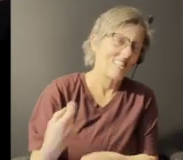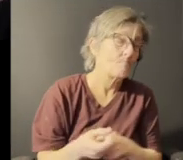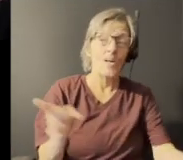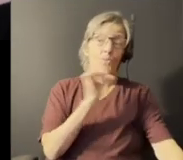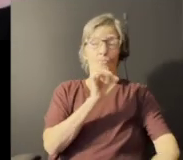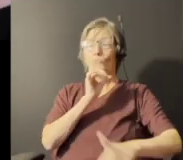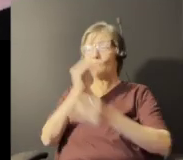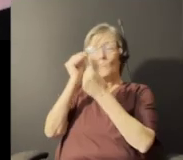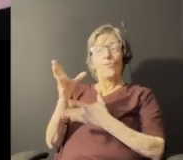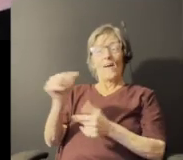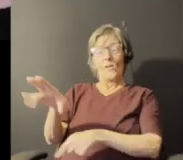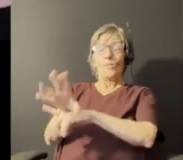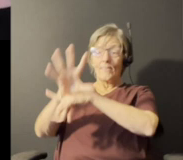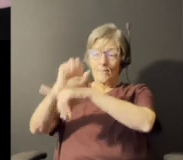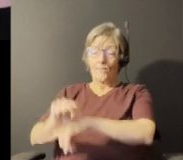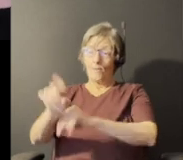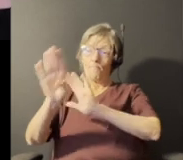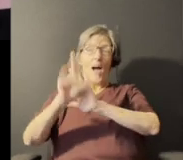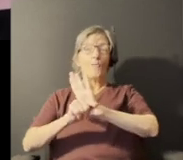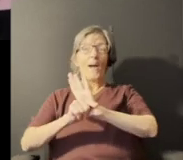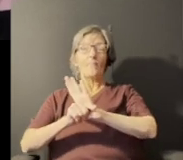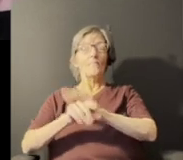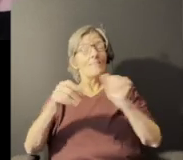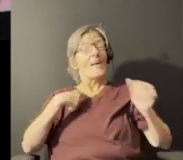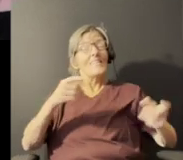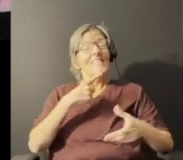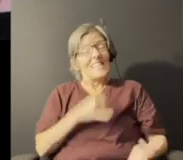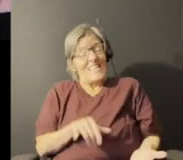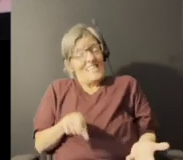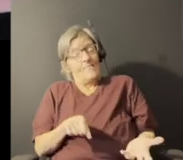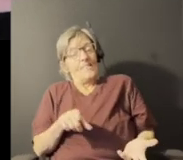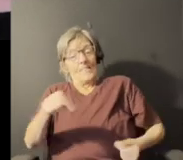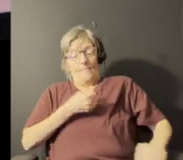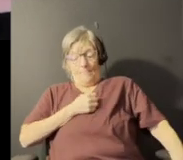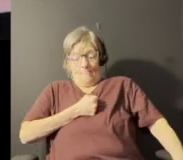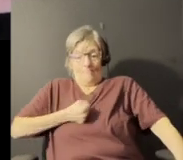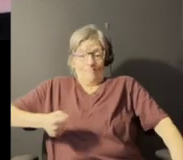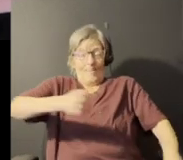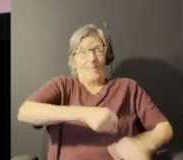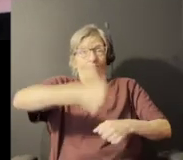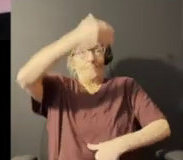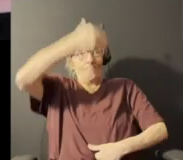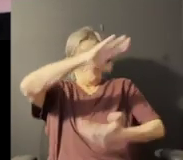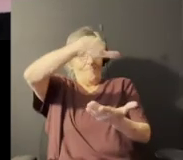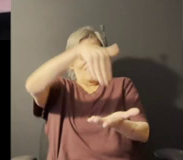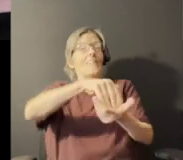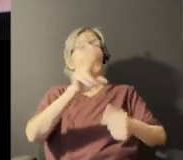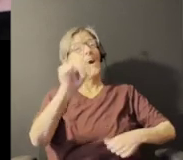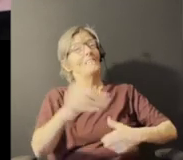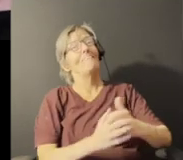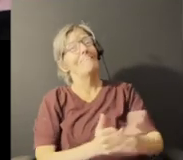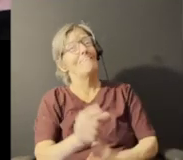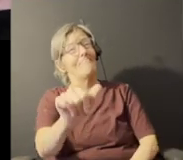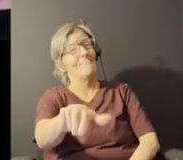Well, no, it's true, especially if you're used to being background, essentially, that to put yourself front and center can feel really